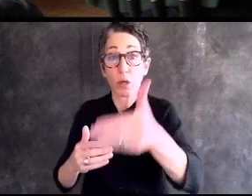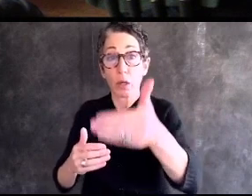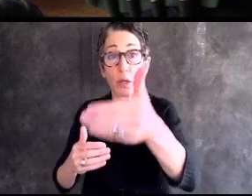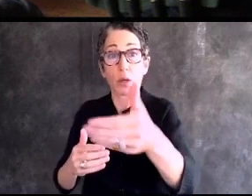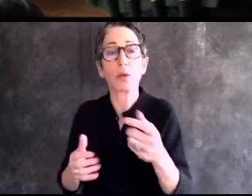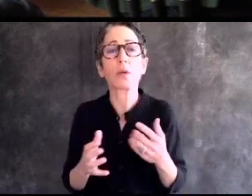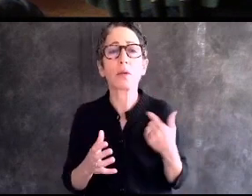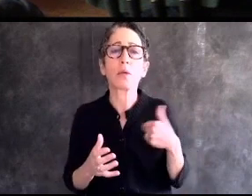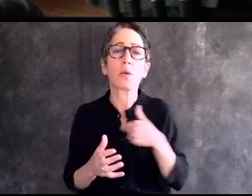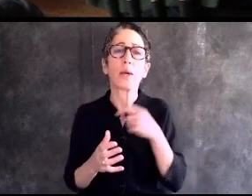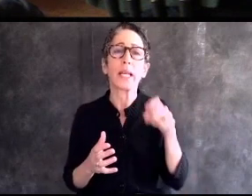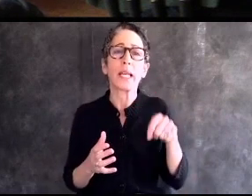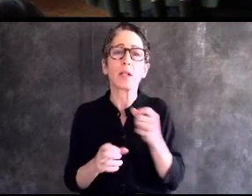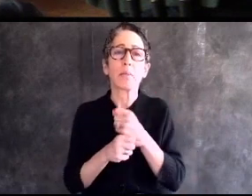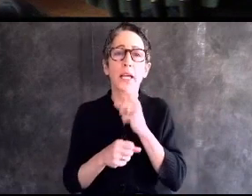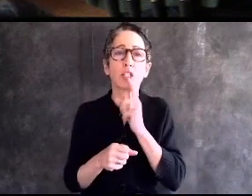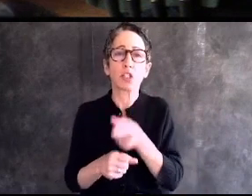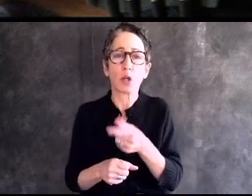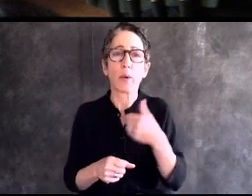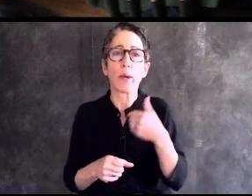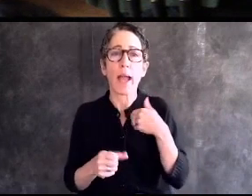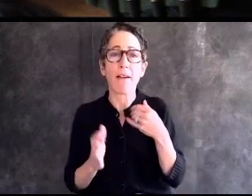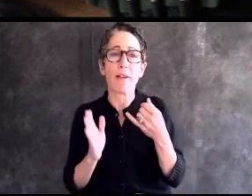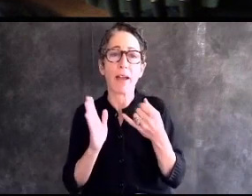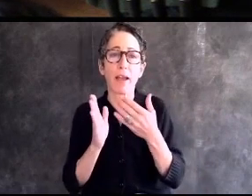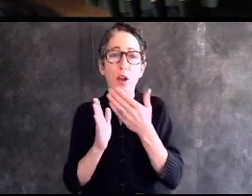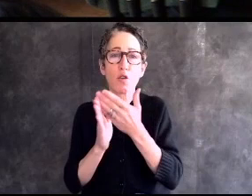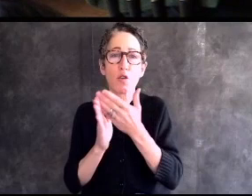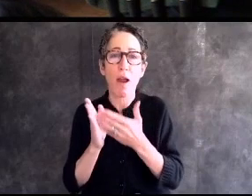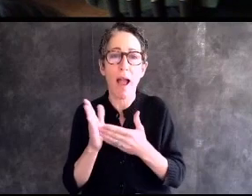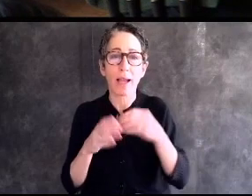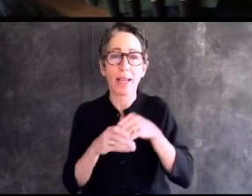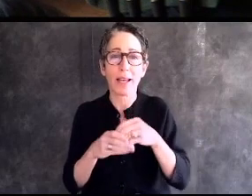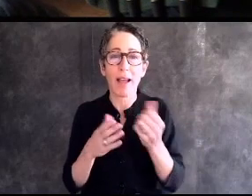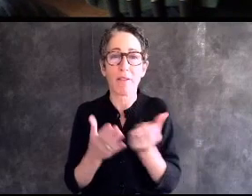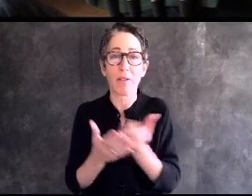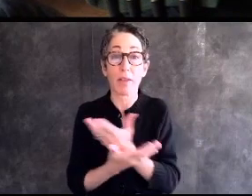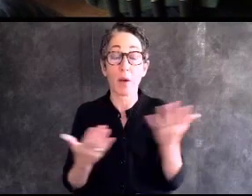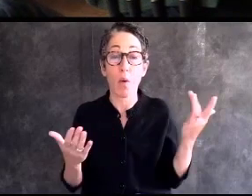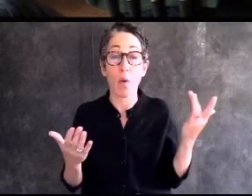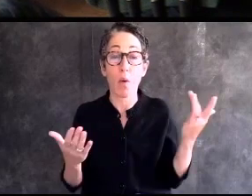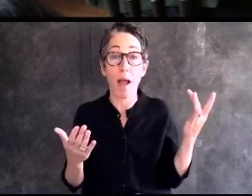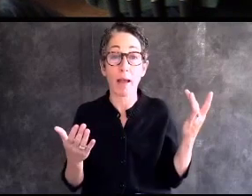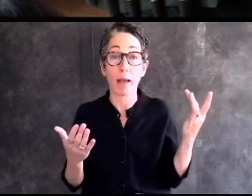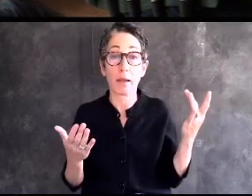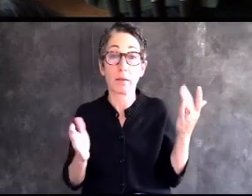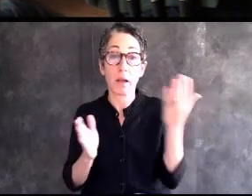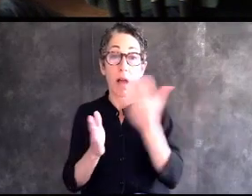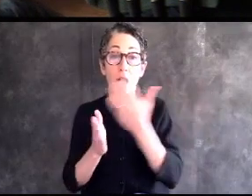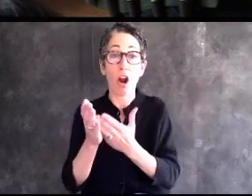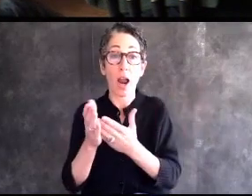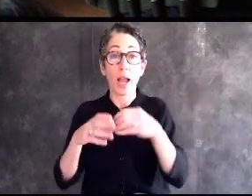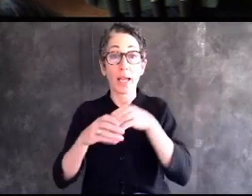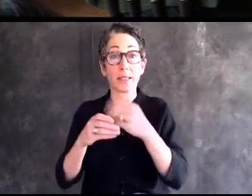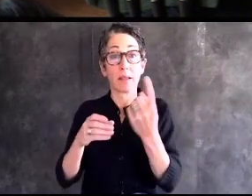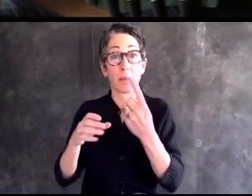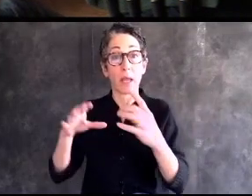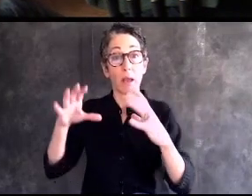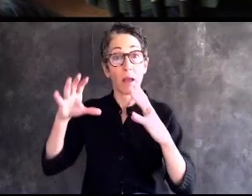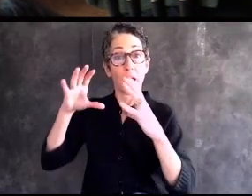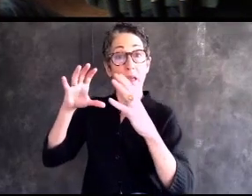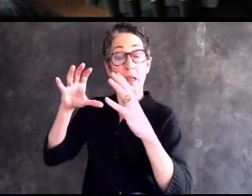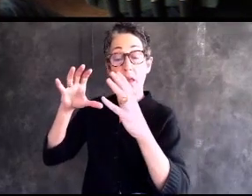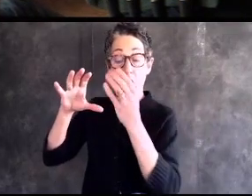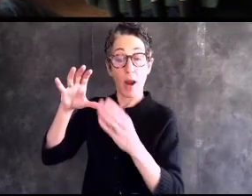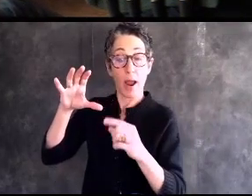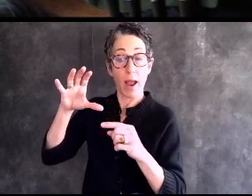the light gets in. We make sure that we open up to our gaps, our cracks. During the